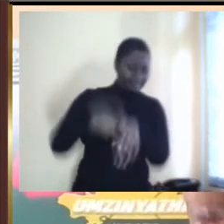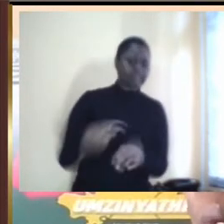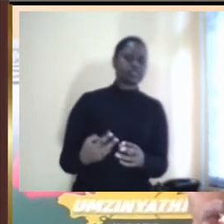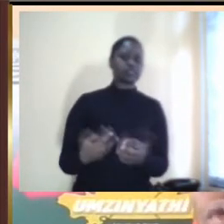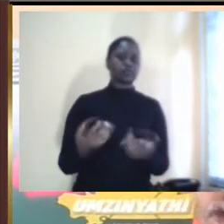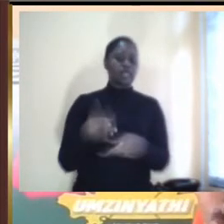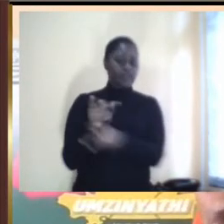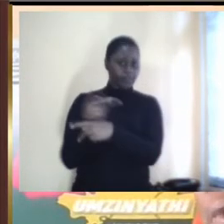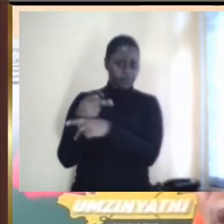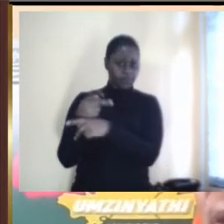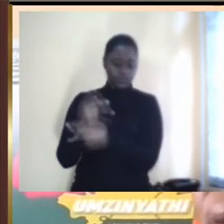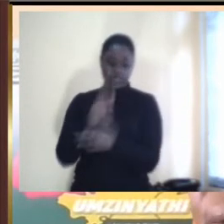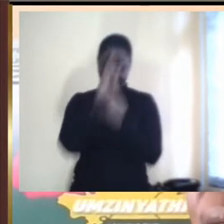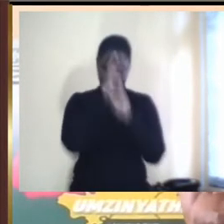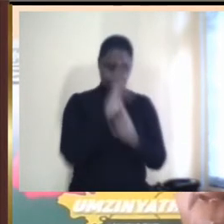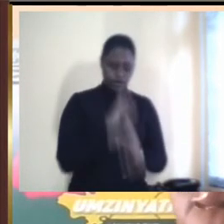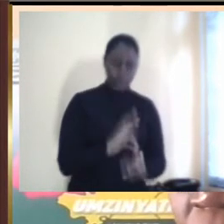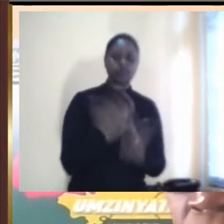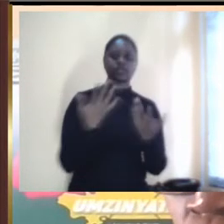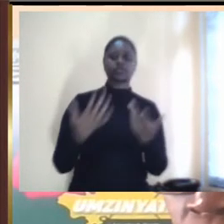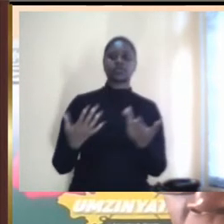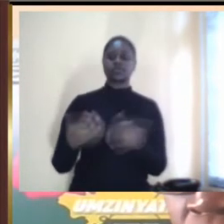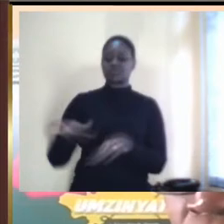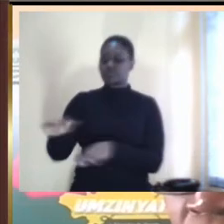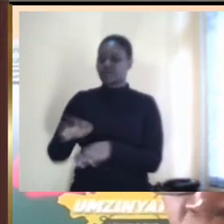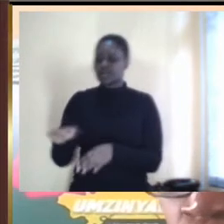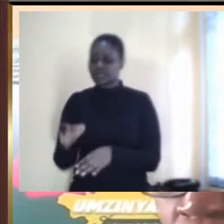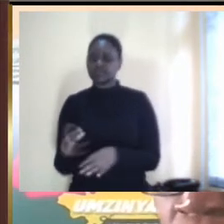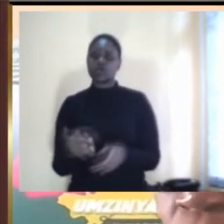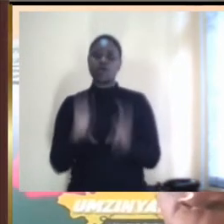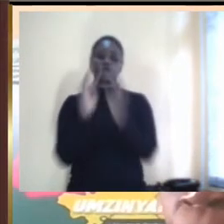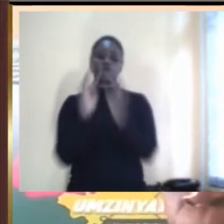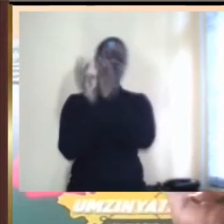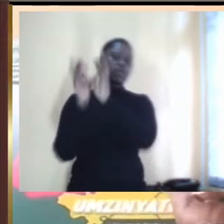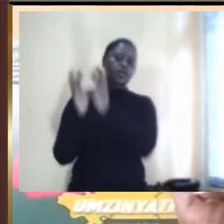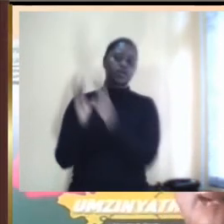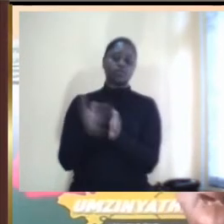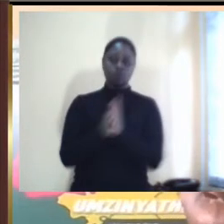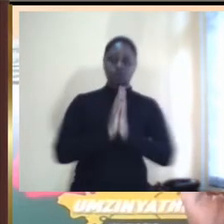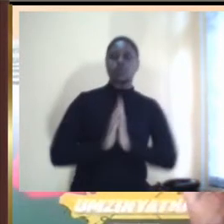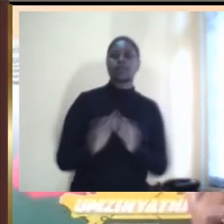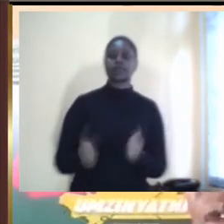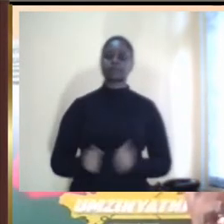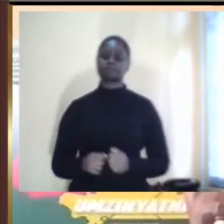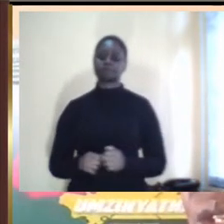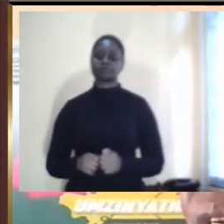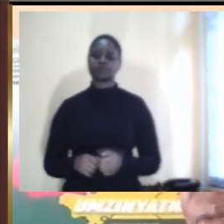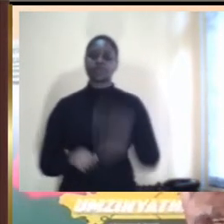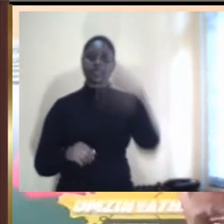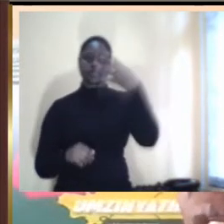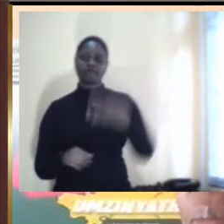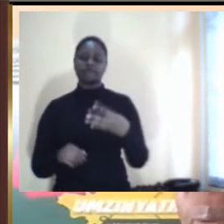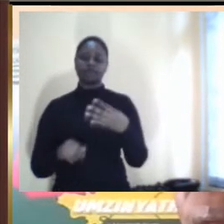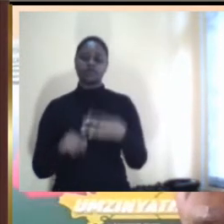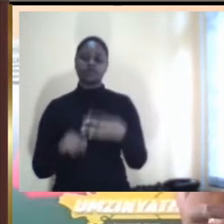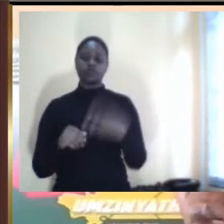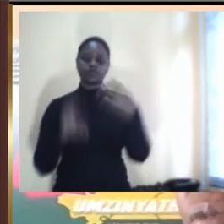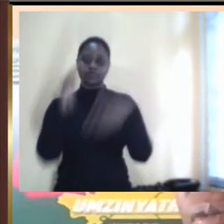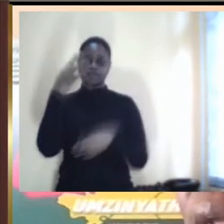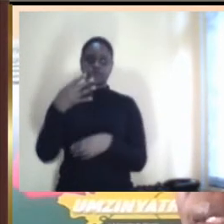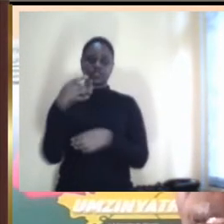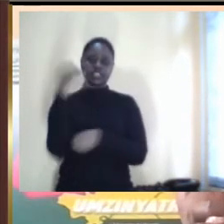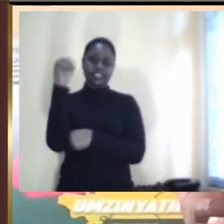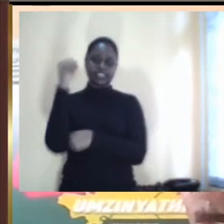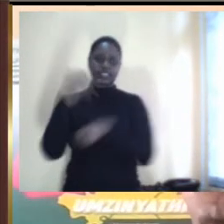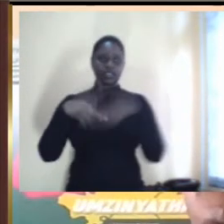in their respective geographical areas based on climate requirement. The fourth industrial revolution and impact